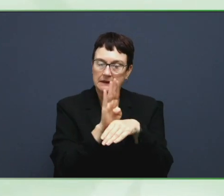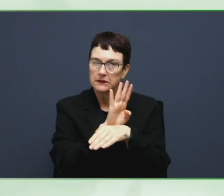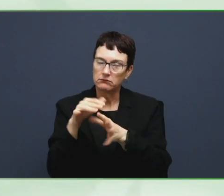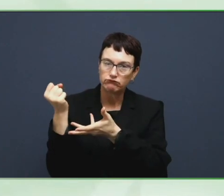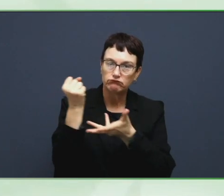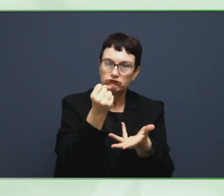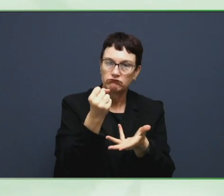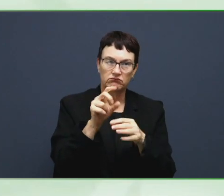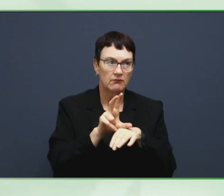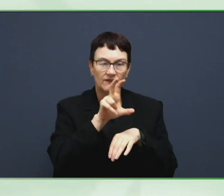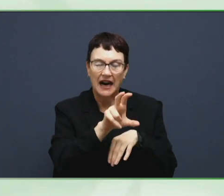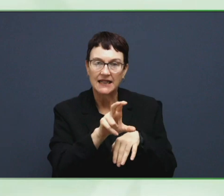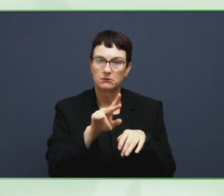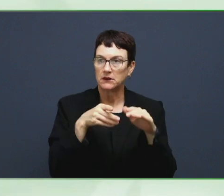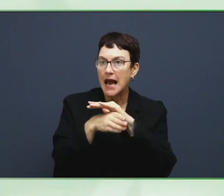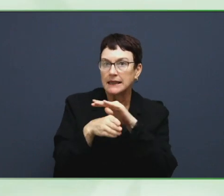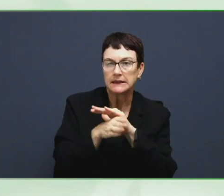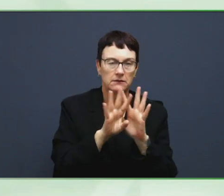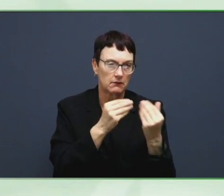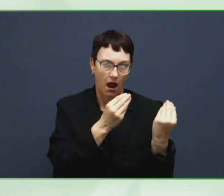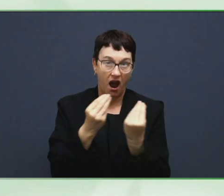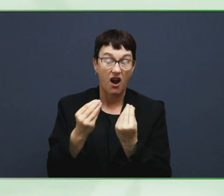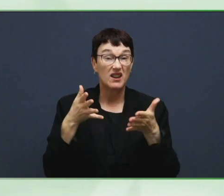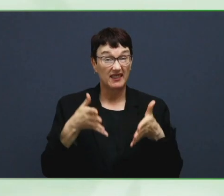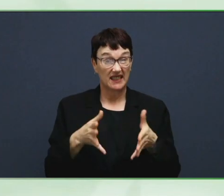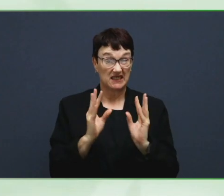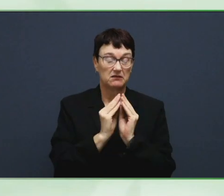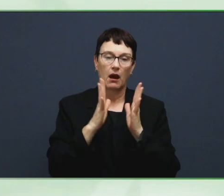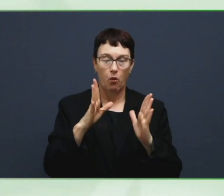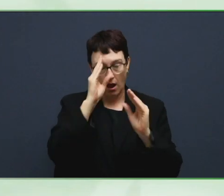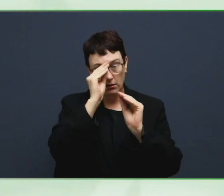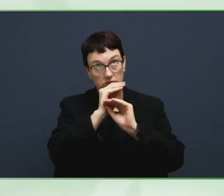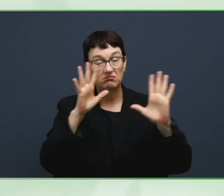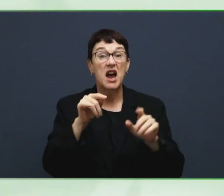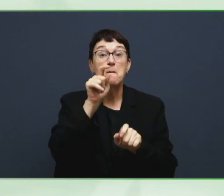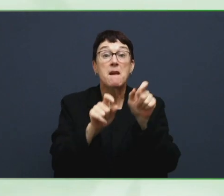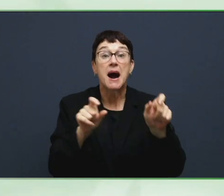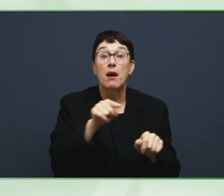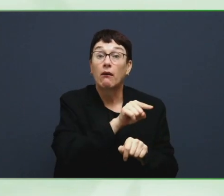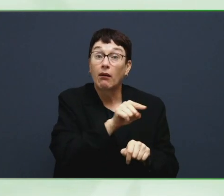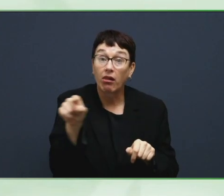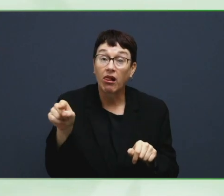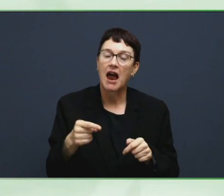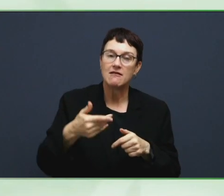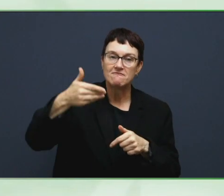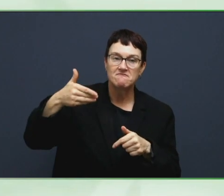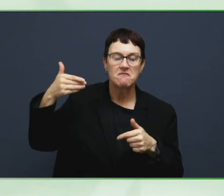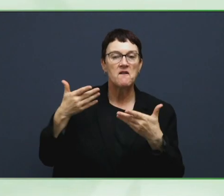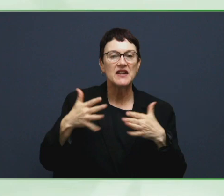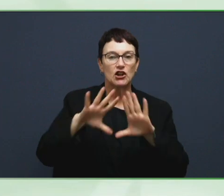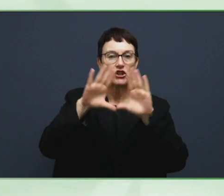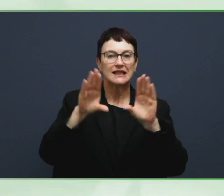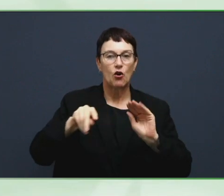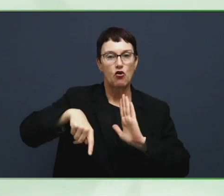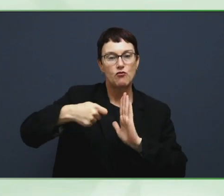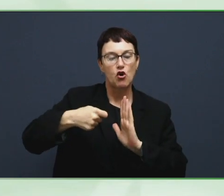and accessibility. The session highlights the Zero Project Awardees and their respective accelerators and global online platforms,